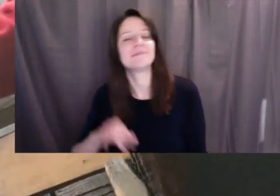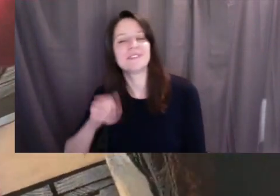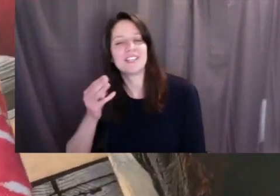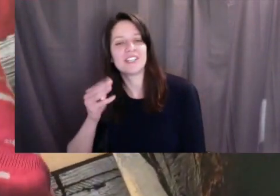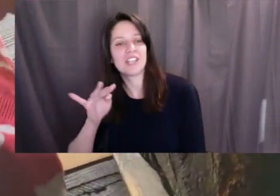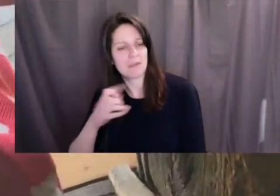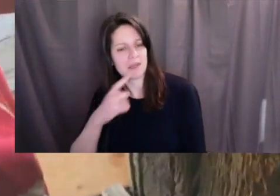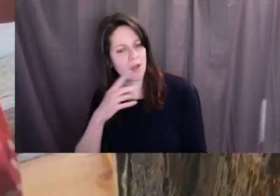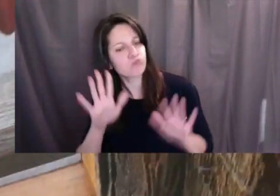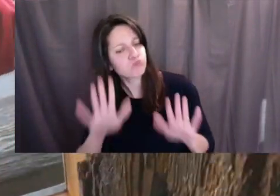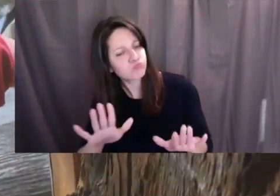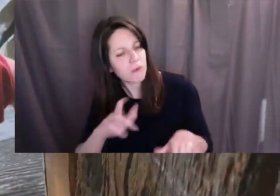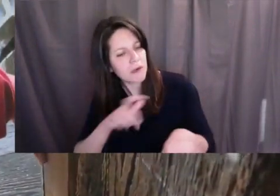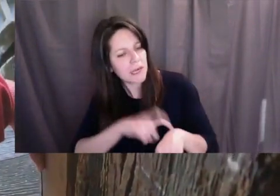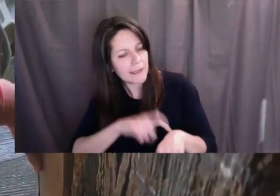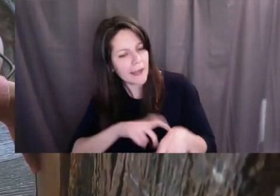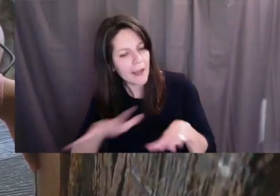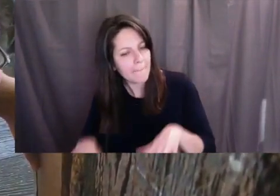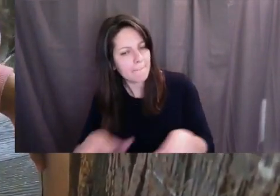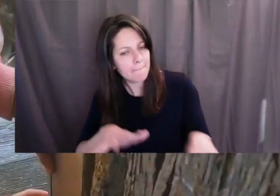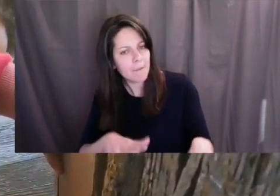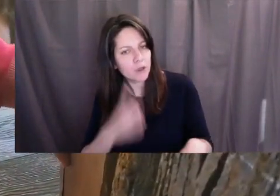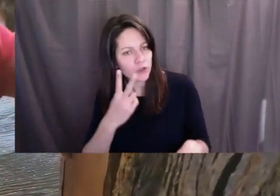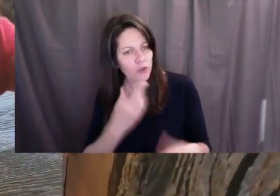Mm-hmm. Yep, take your time and use both hands.